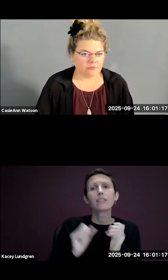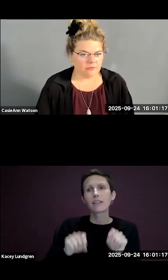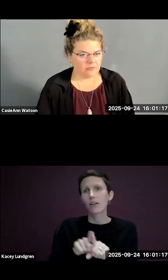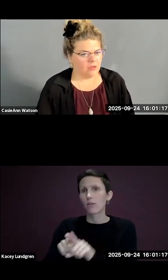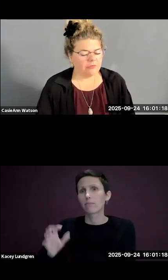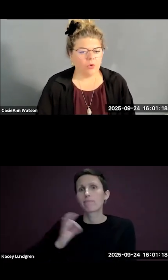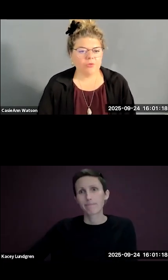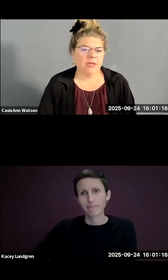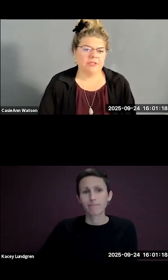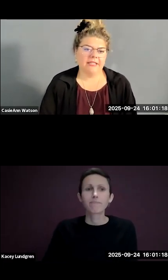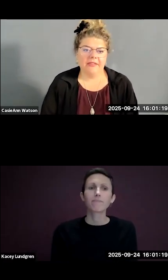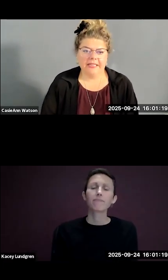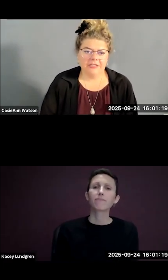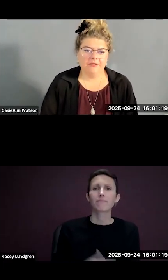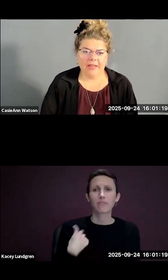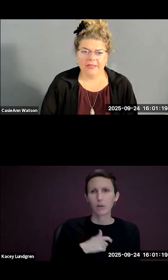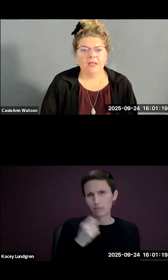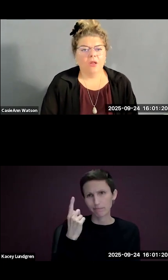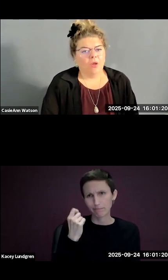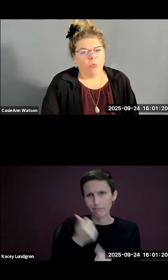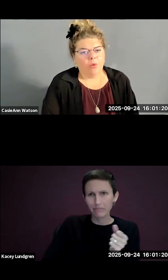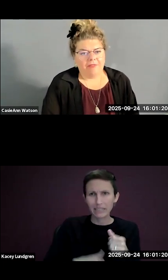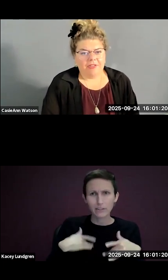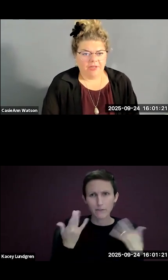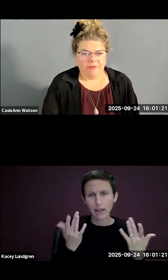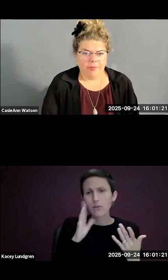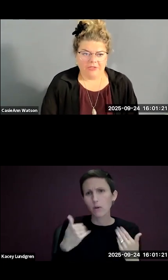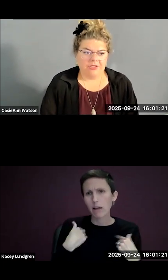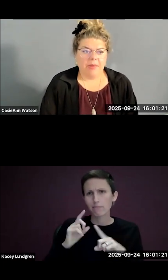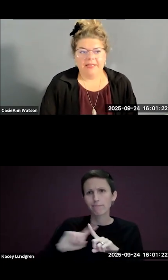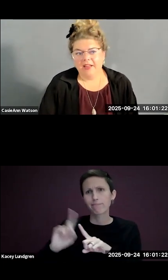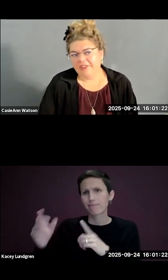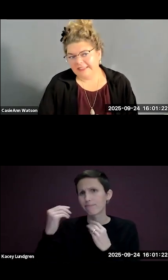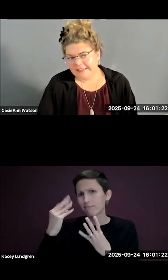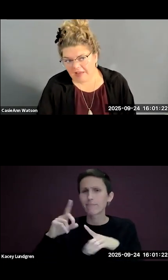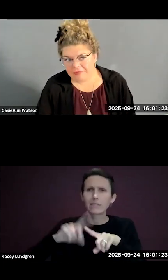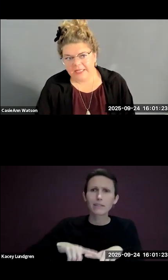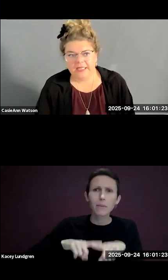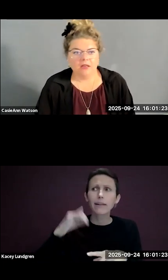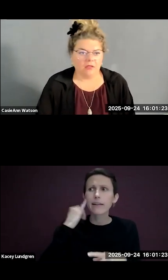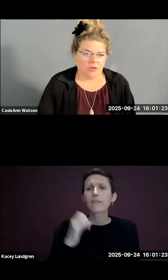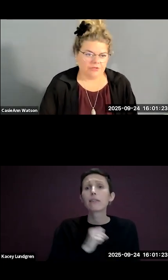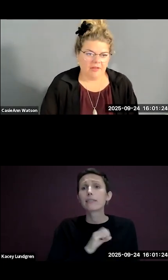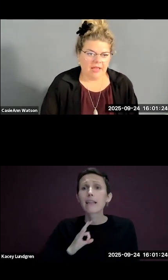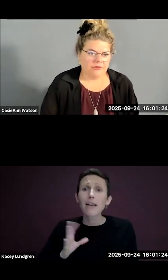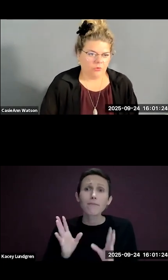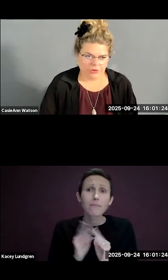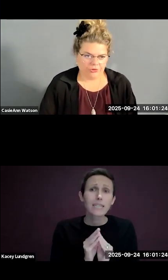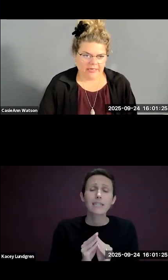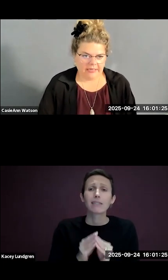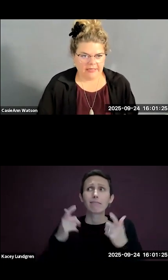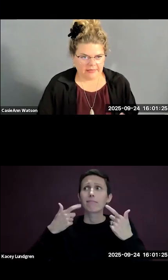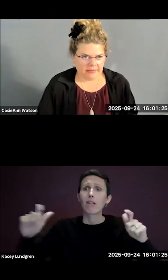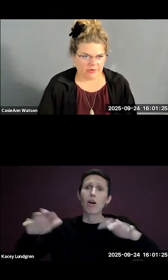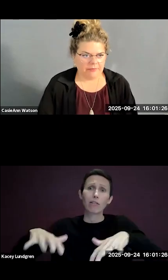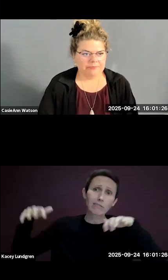helpful. Of course, we understand that each event will have different information depending if it's a staff meeting, a large event, or